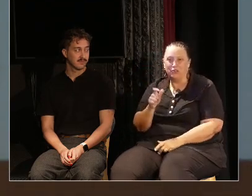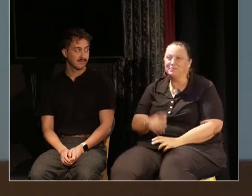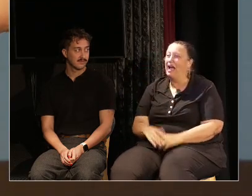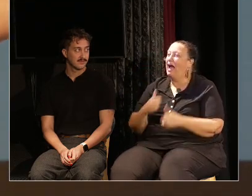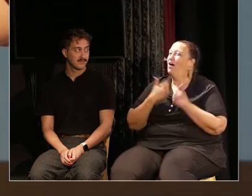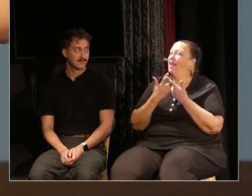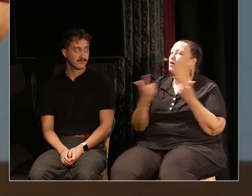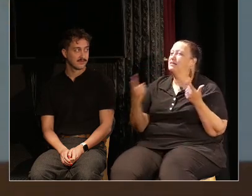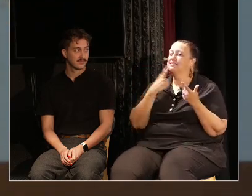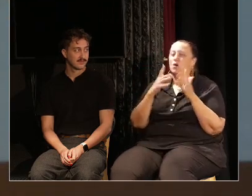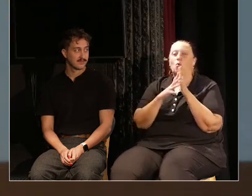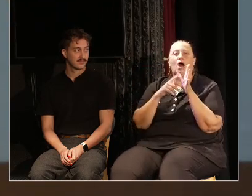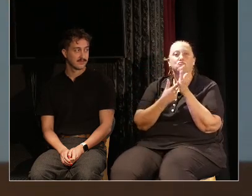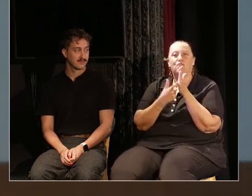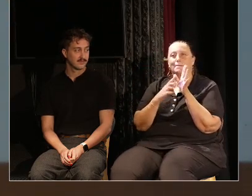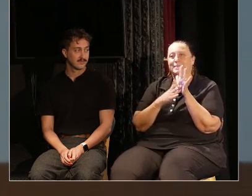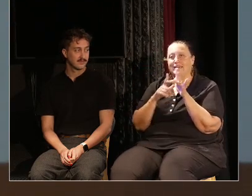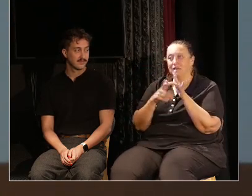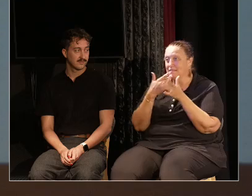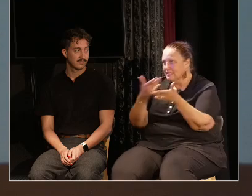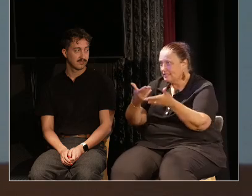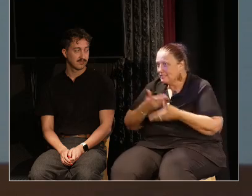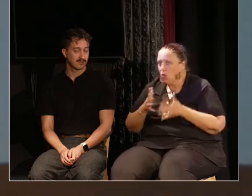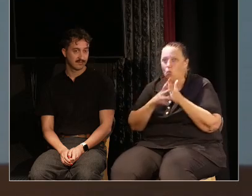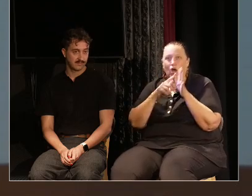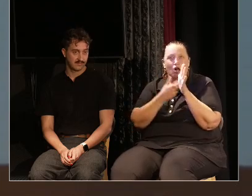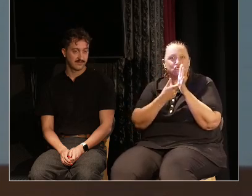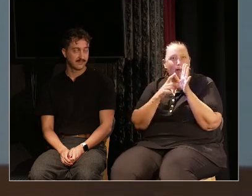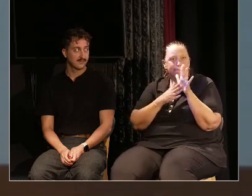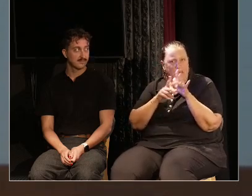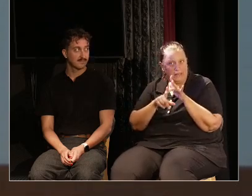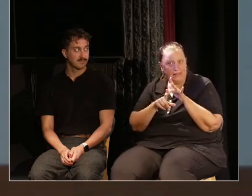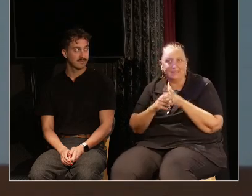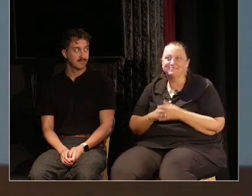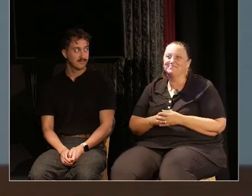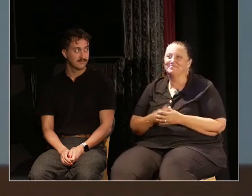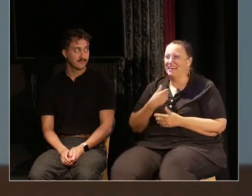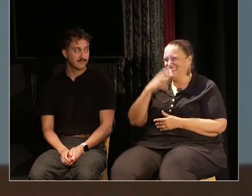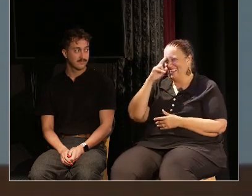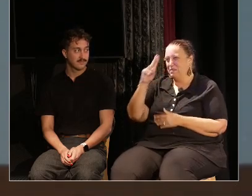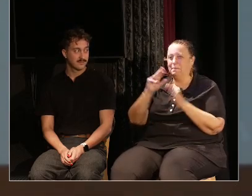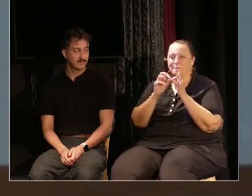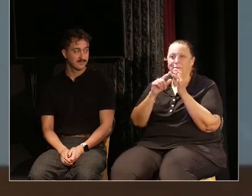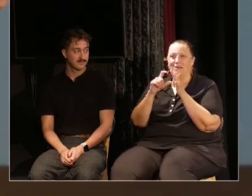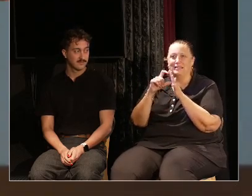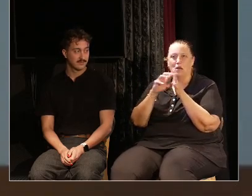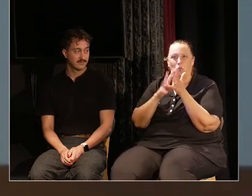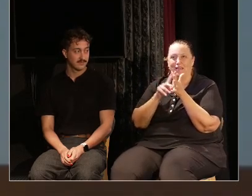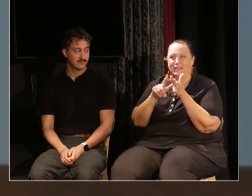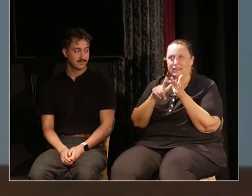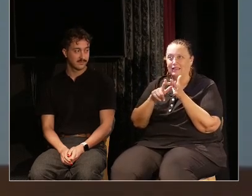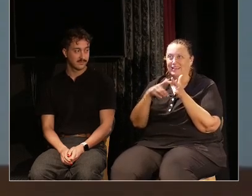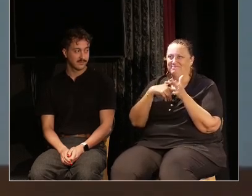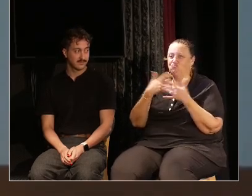in our language, we say warami. Can you all say warami? Warami. Beautiful. My name is Binawee. Binawee means richness